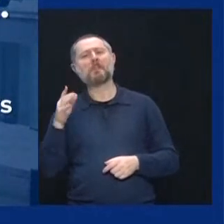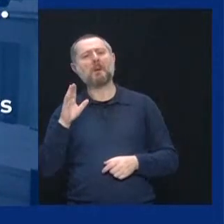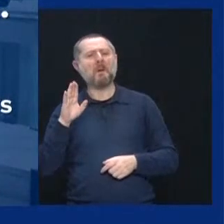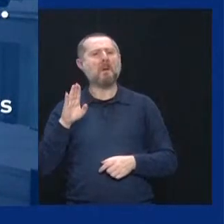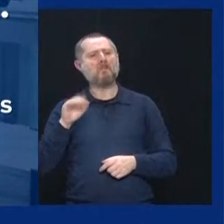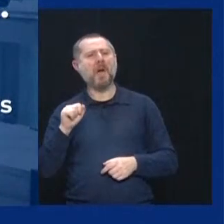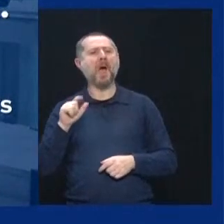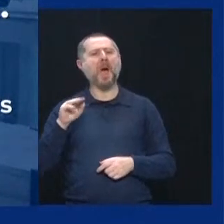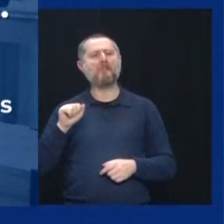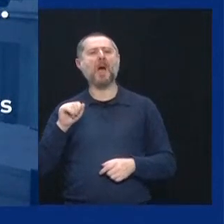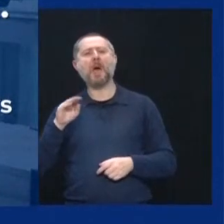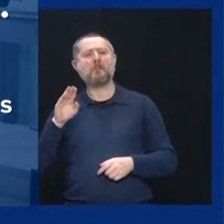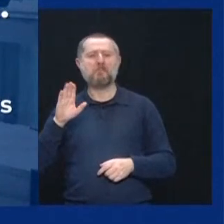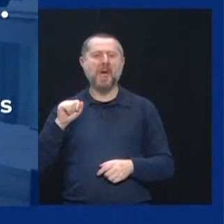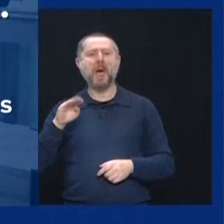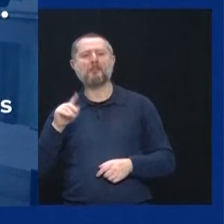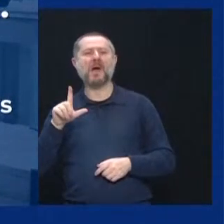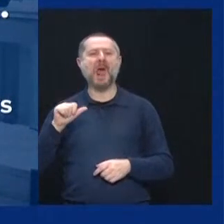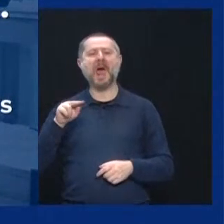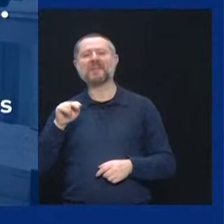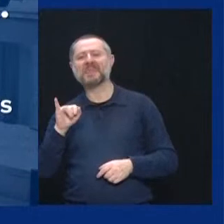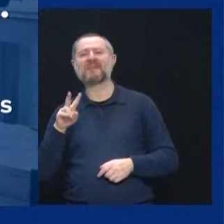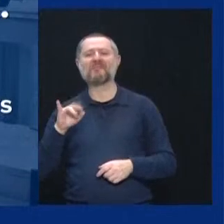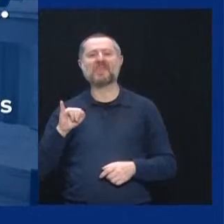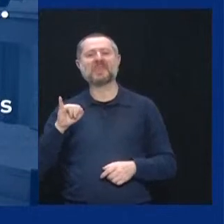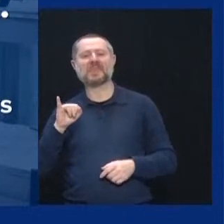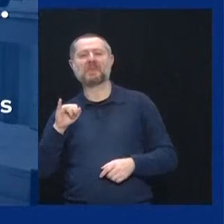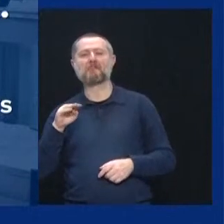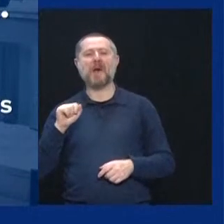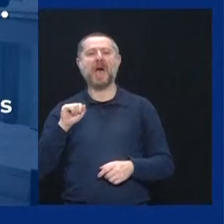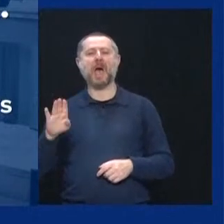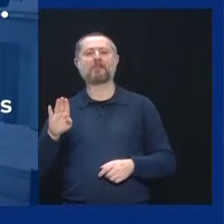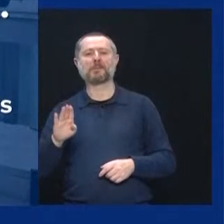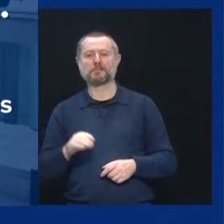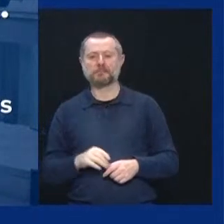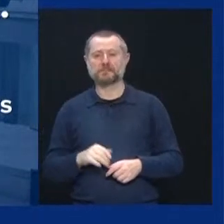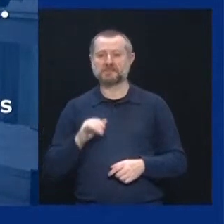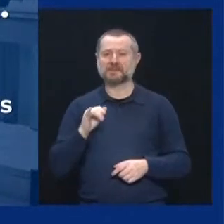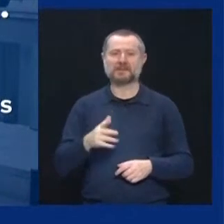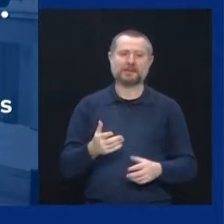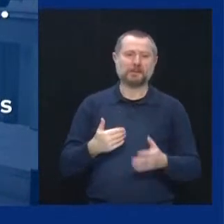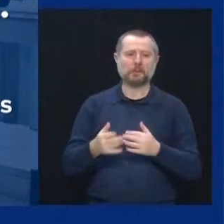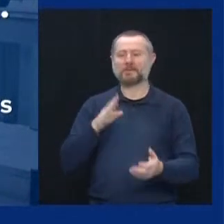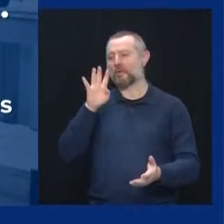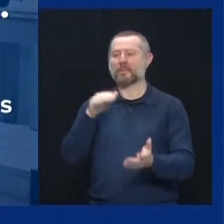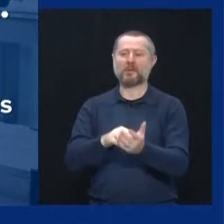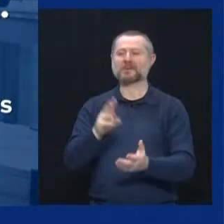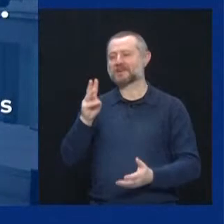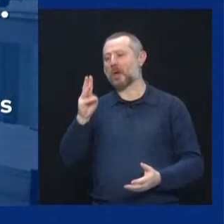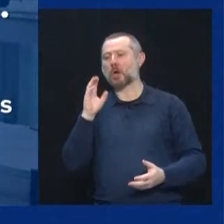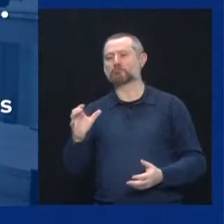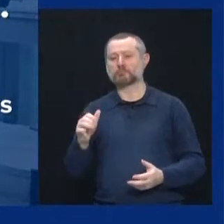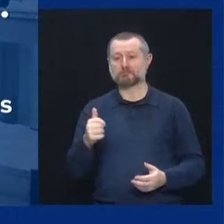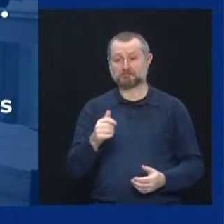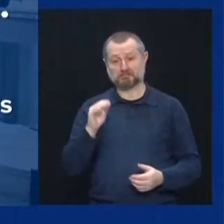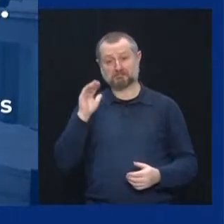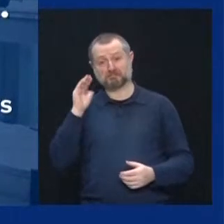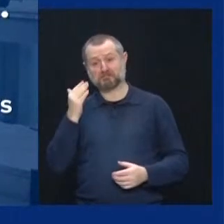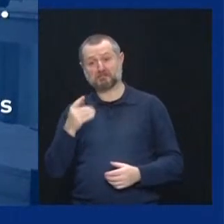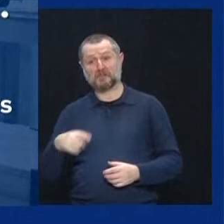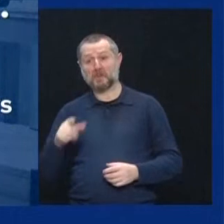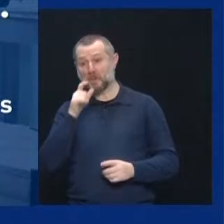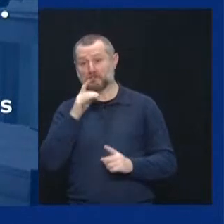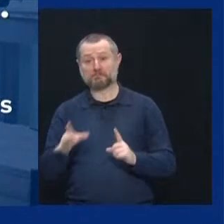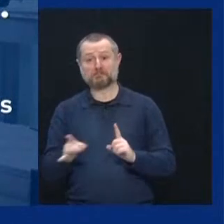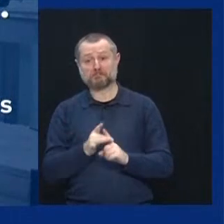Anyway, we have gotten 4,600 doses of this, and it's shown in trials to reduce COVID hospitalization or ER